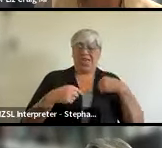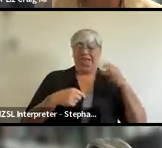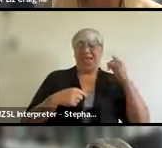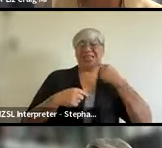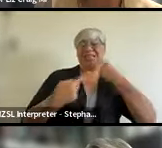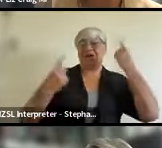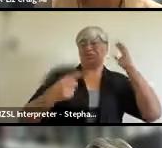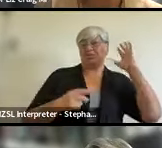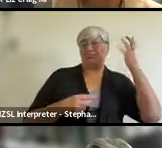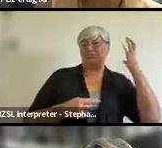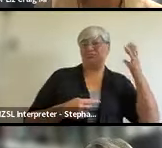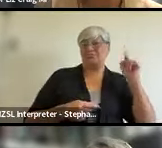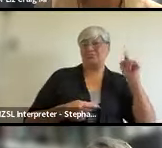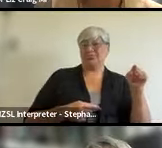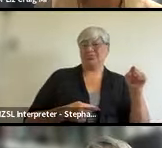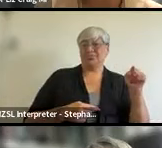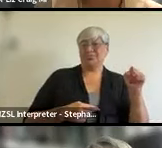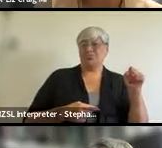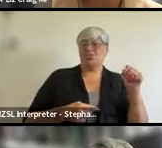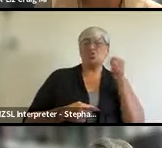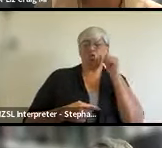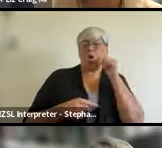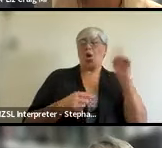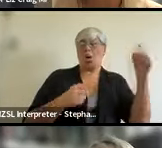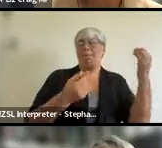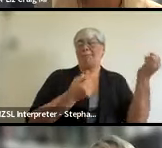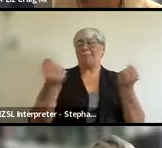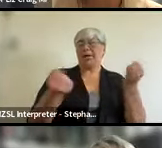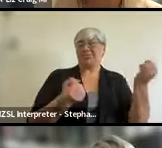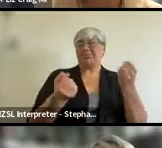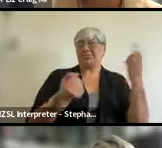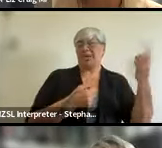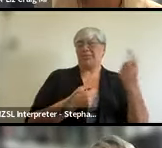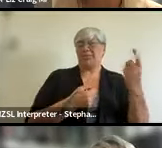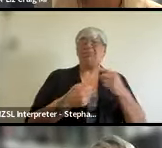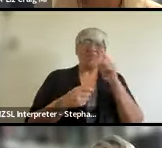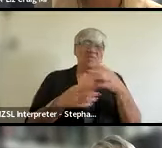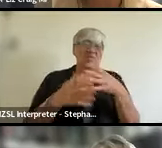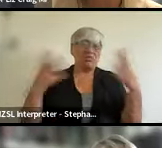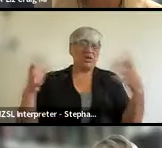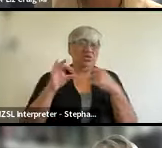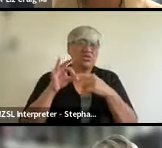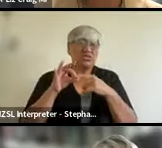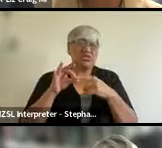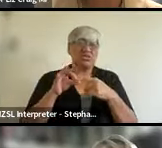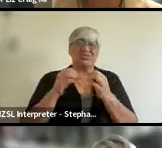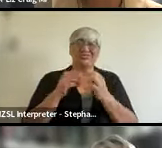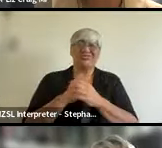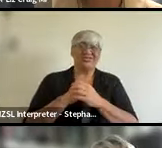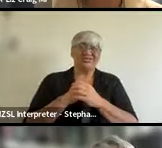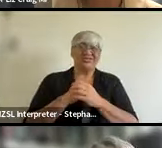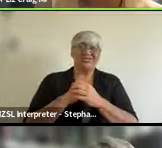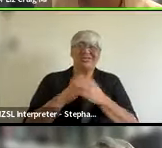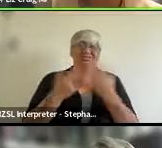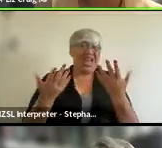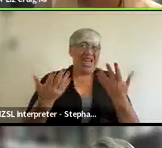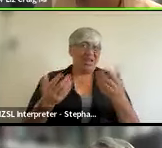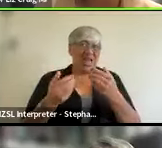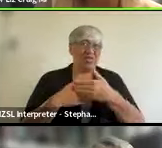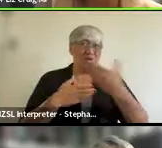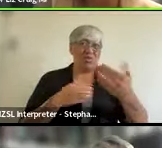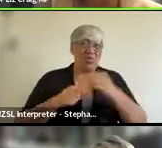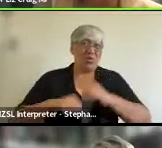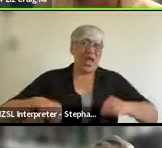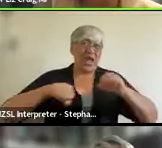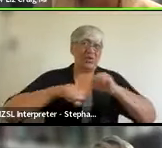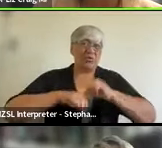the triggering of those announcements. But I guess the question is still, how long must we wait?